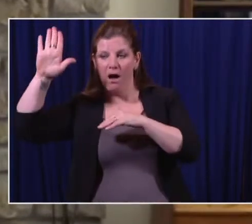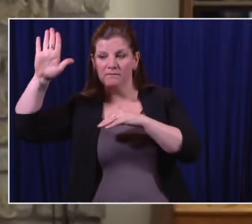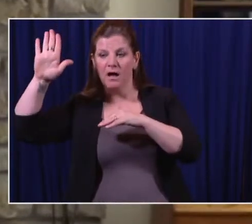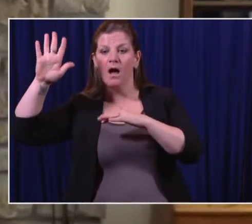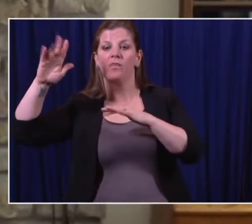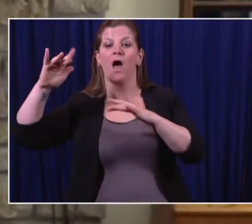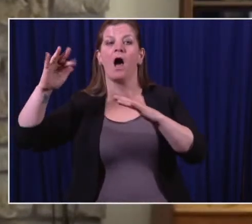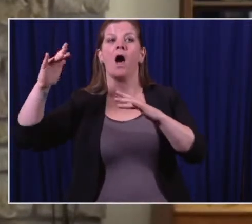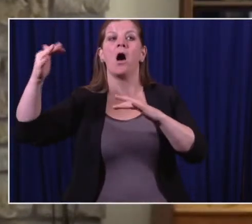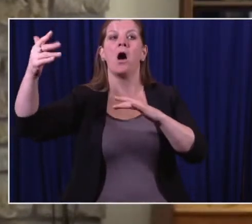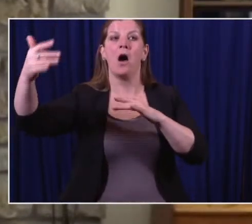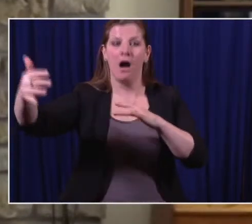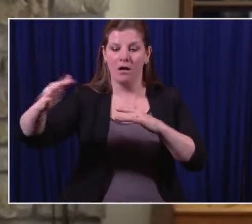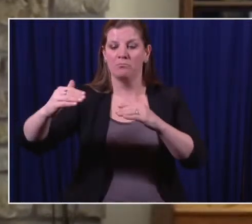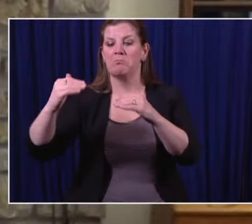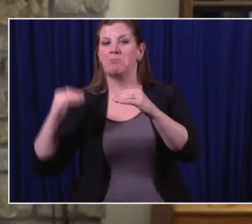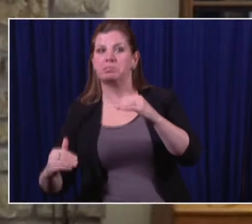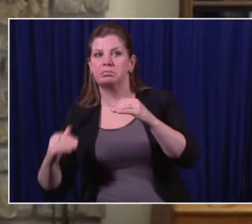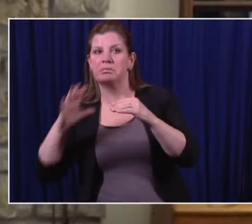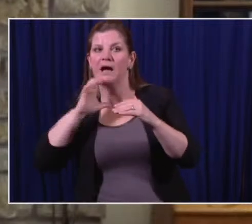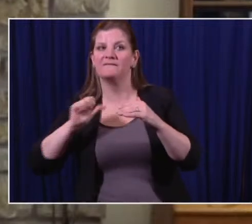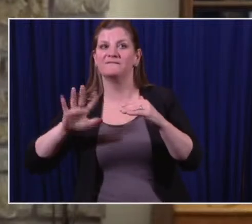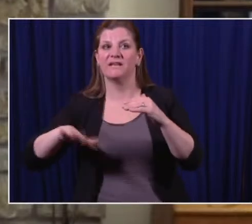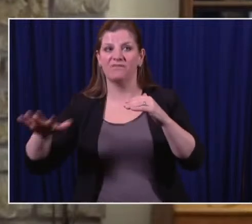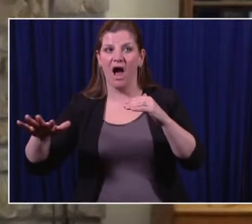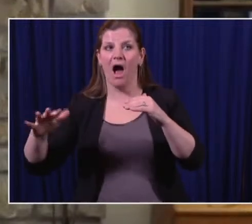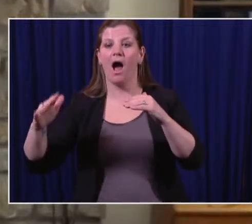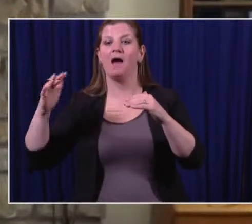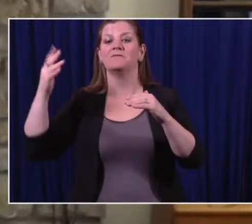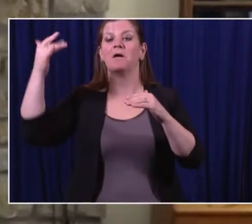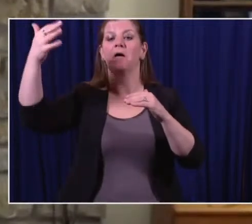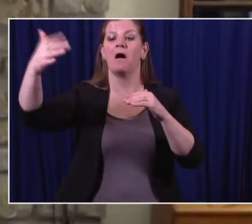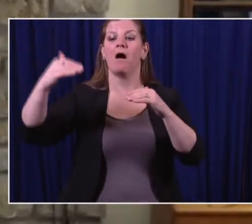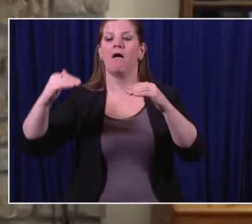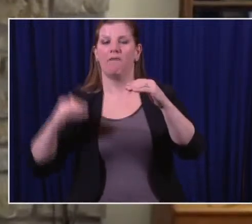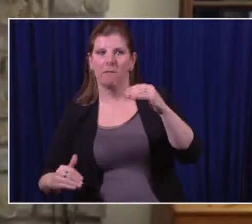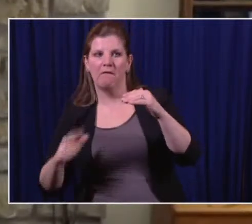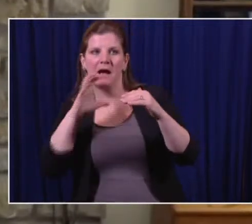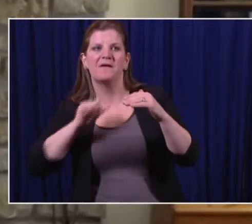55. Then we'll go to 50. We are also